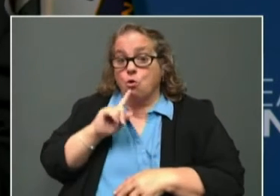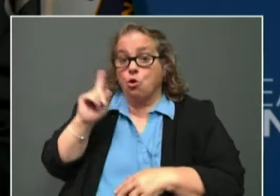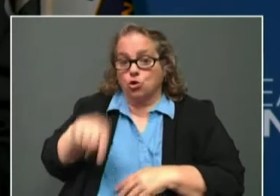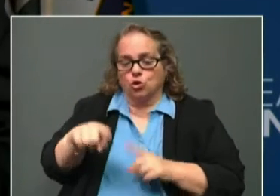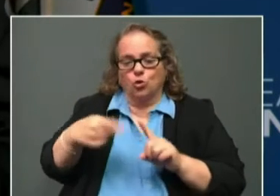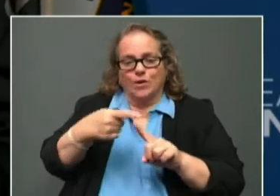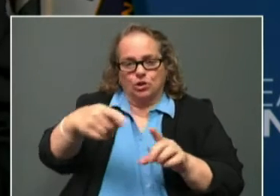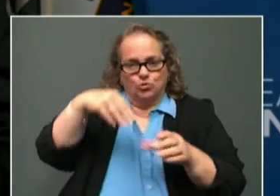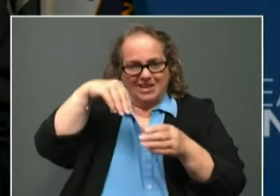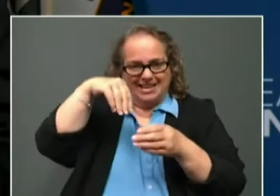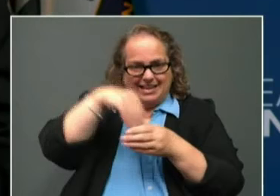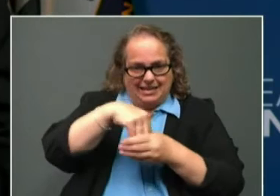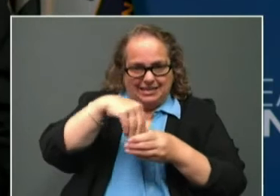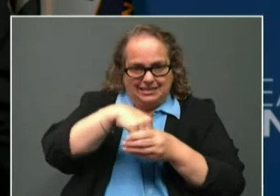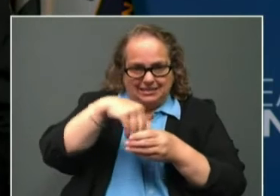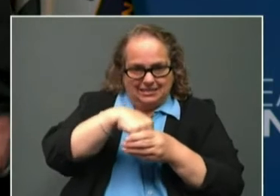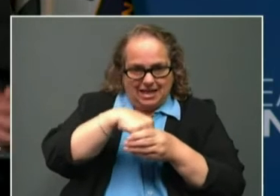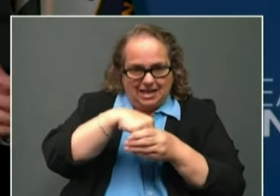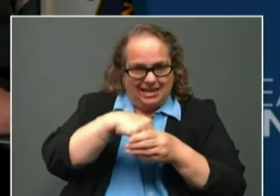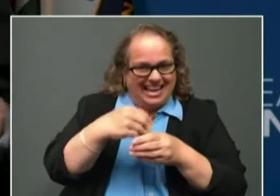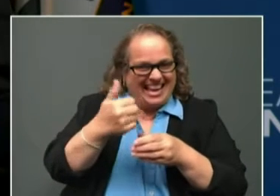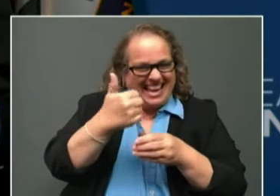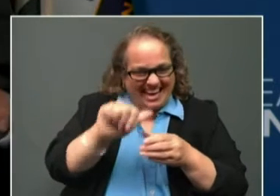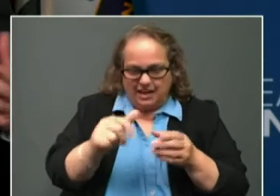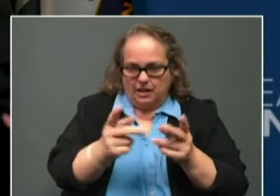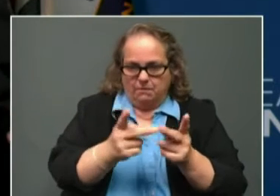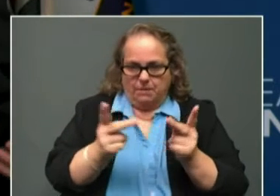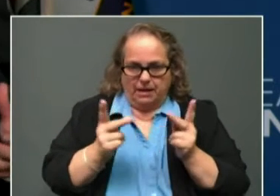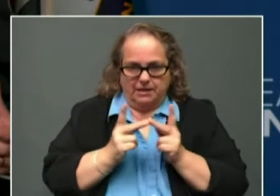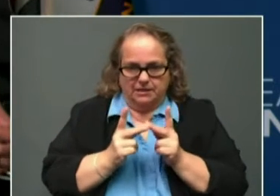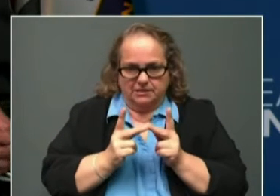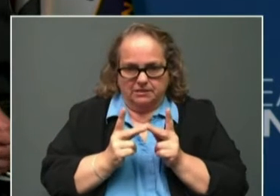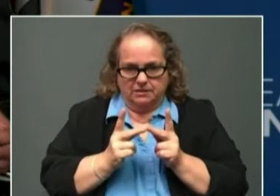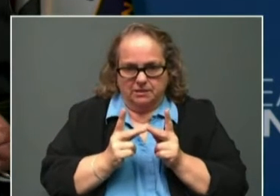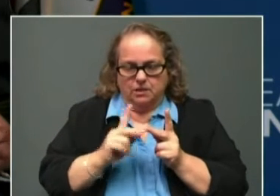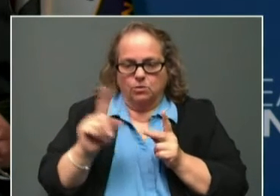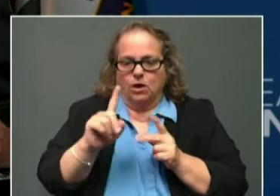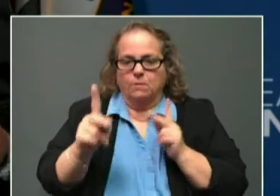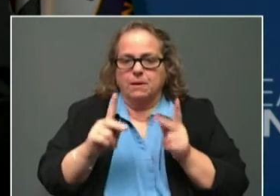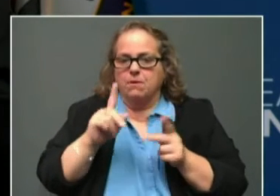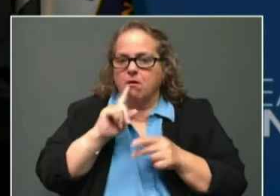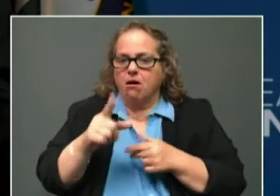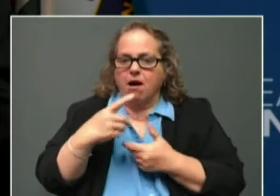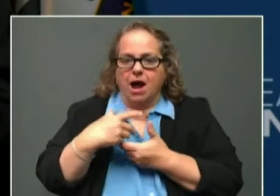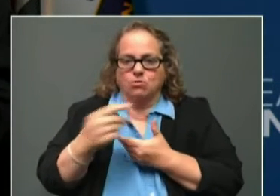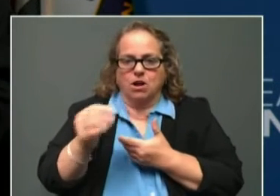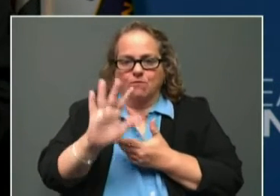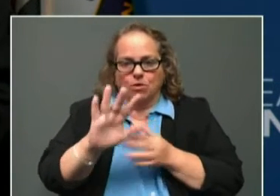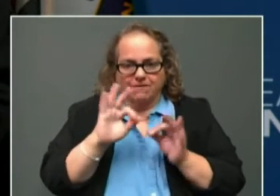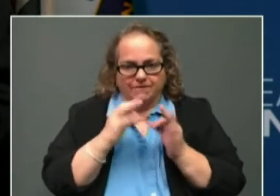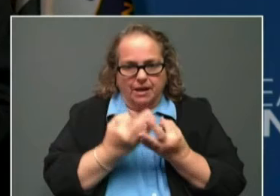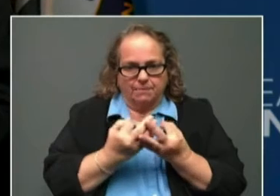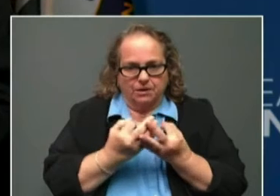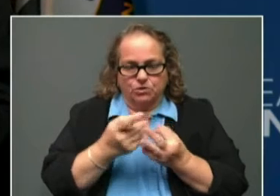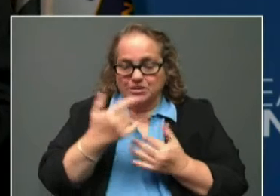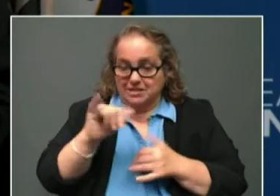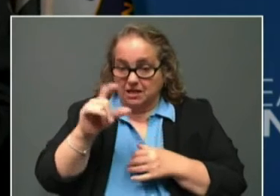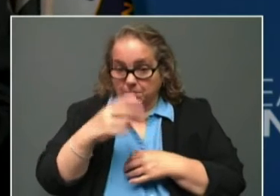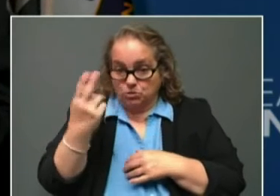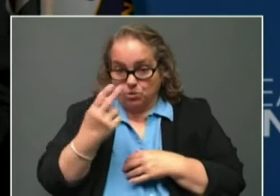inside any facility with people that are outside of your family. So you'll still need to wear